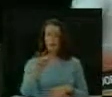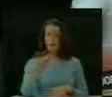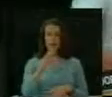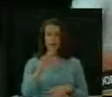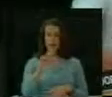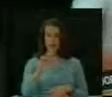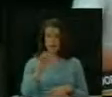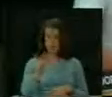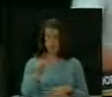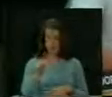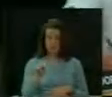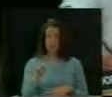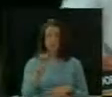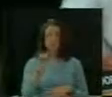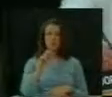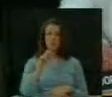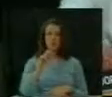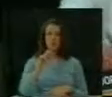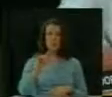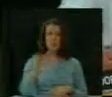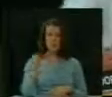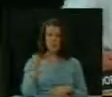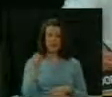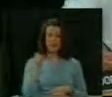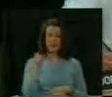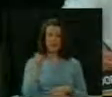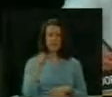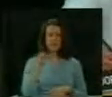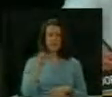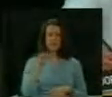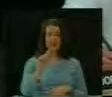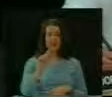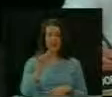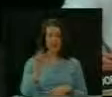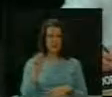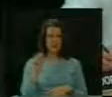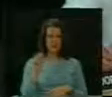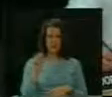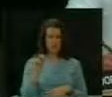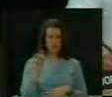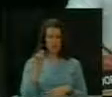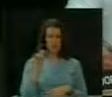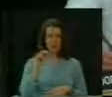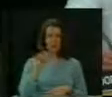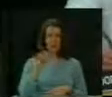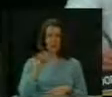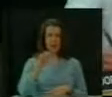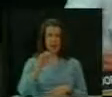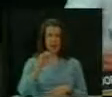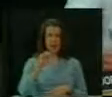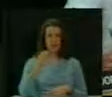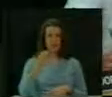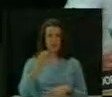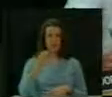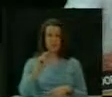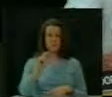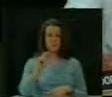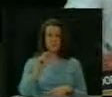Craig Lutho, No. Commissioner Hammond, Commissioner Trammell, Commissioner